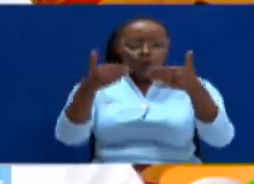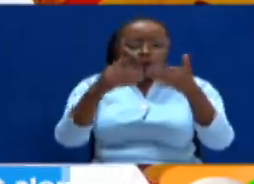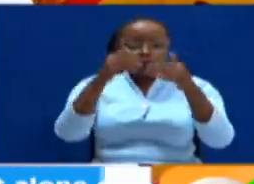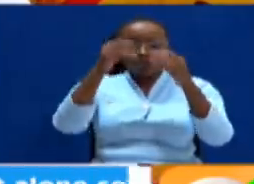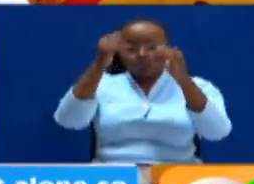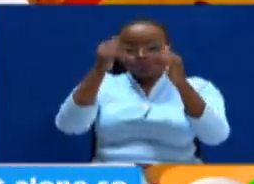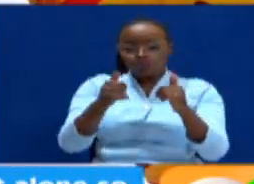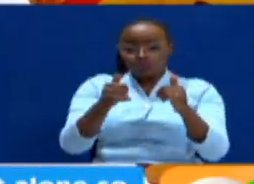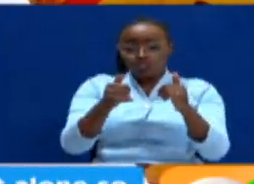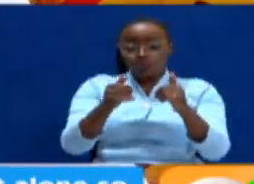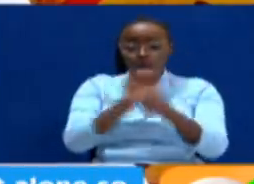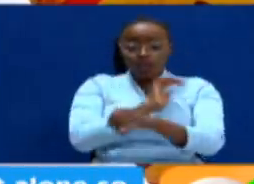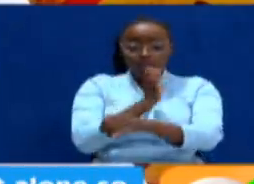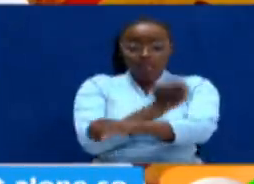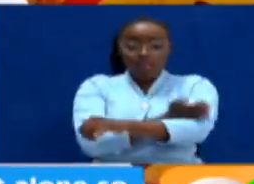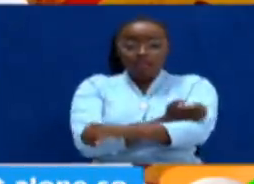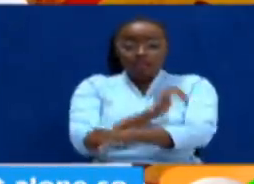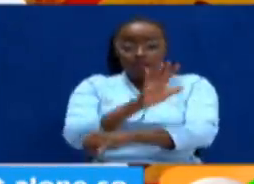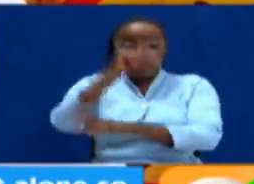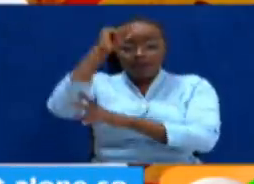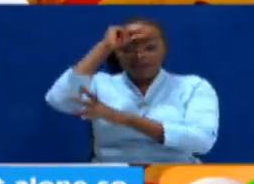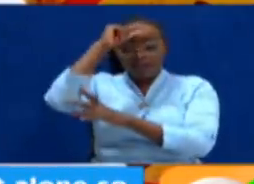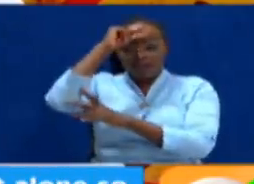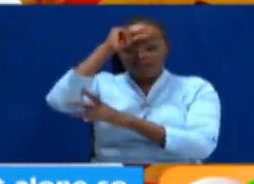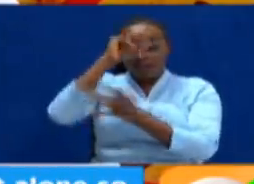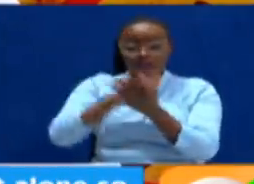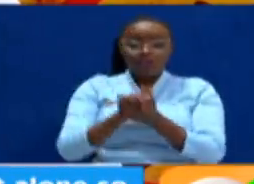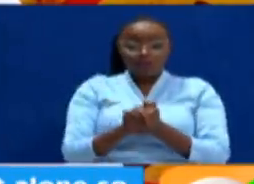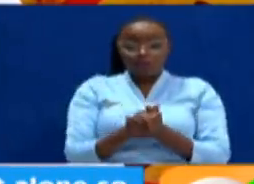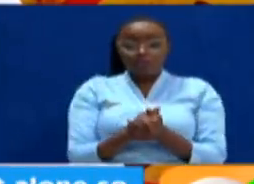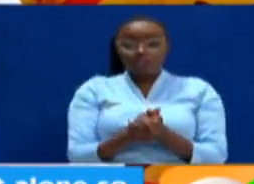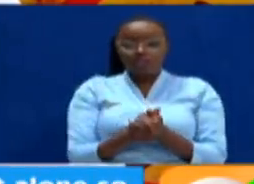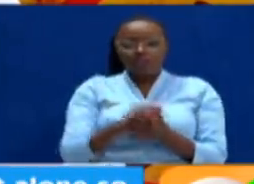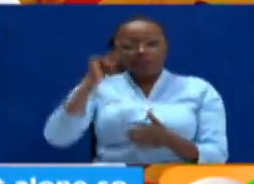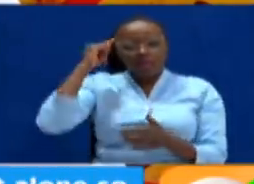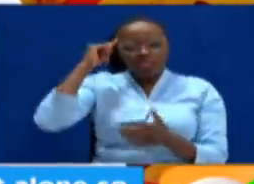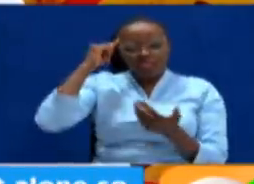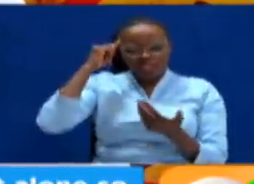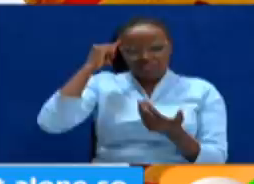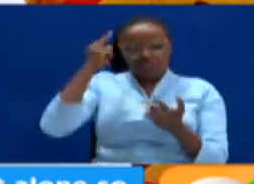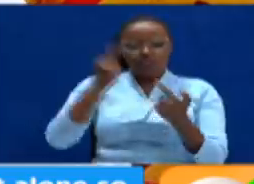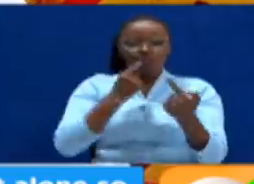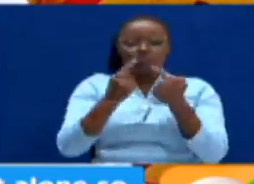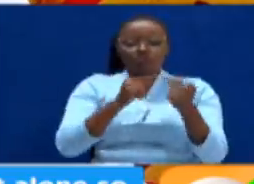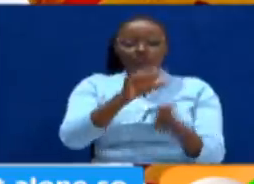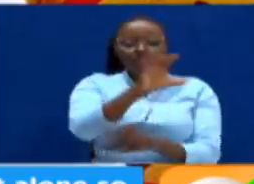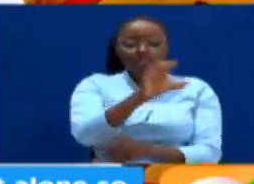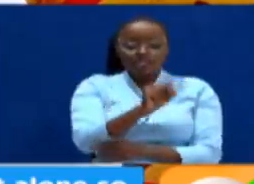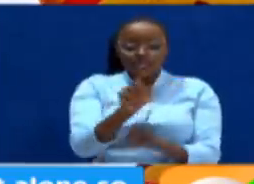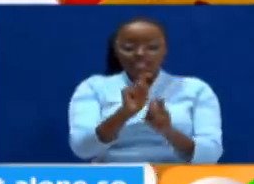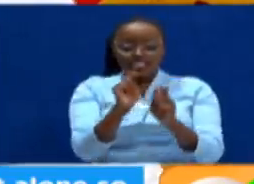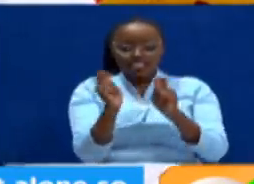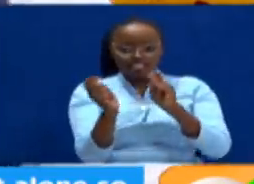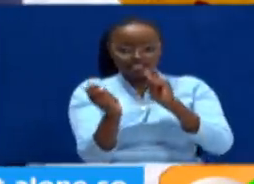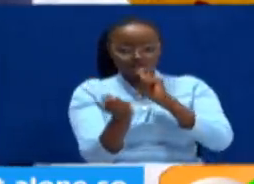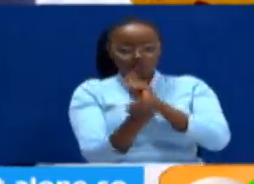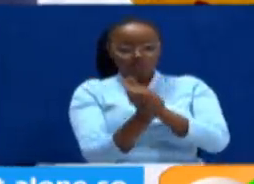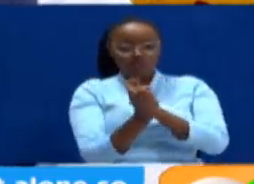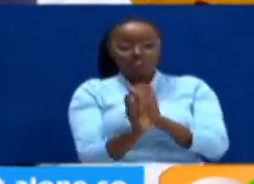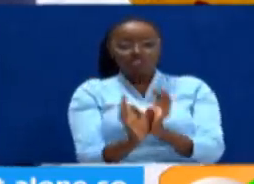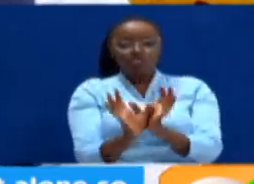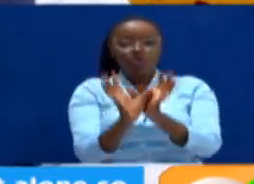energy in his government, basically. I think talk of a cabinet reshuffle is also in line